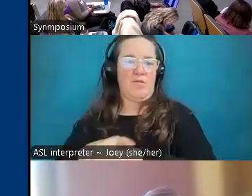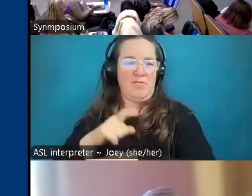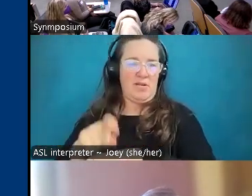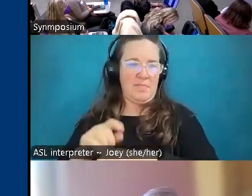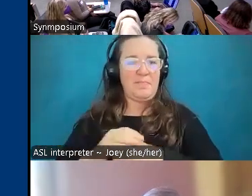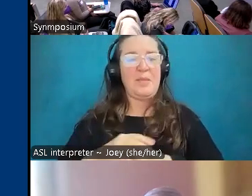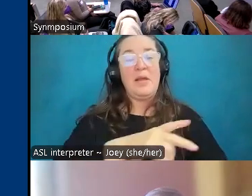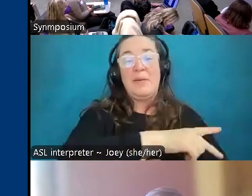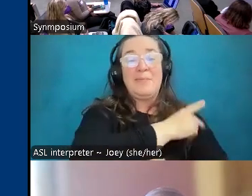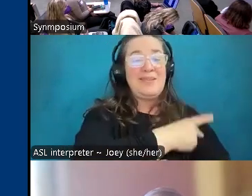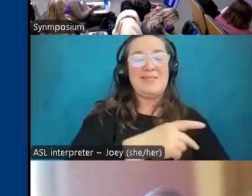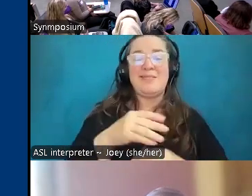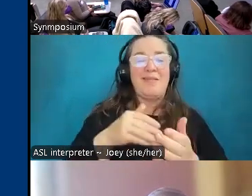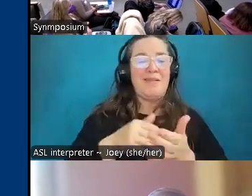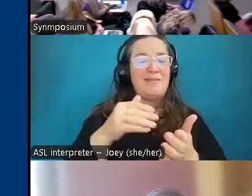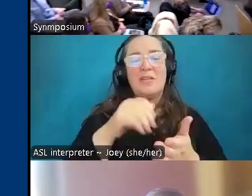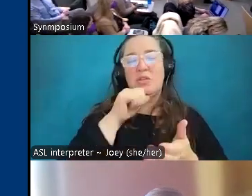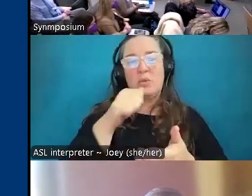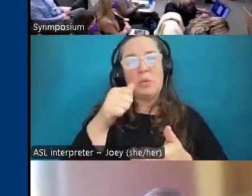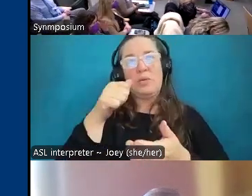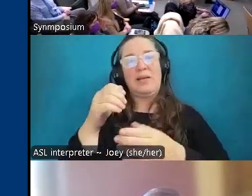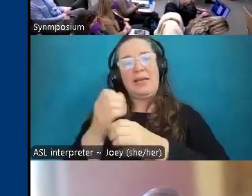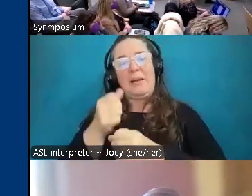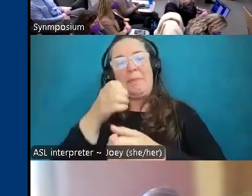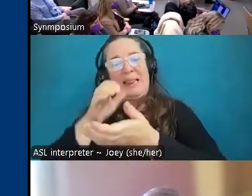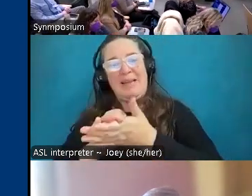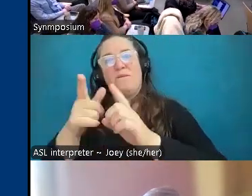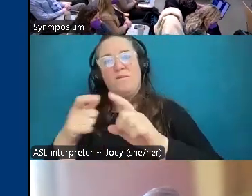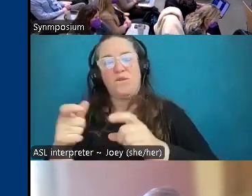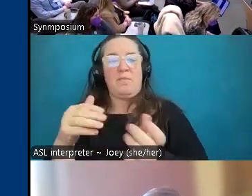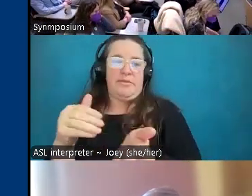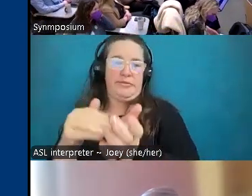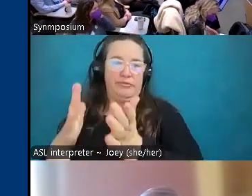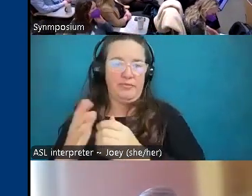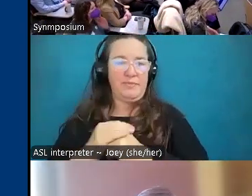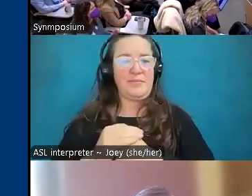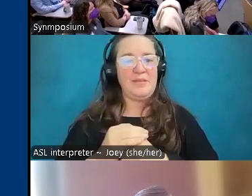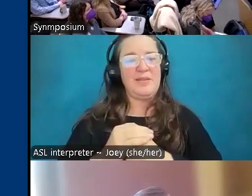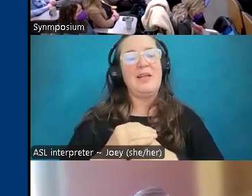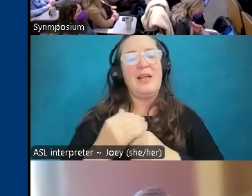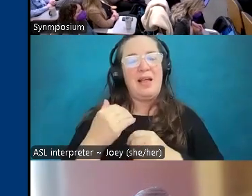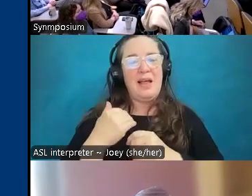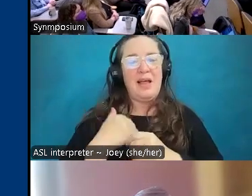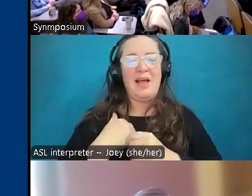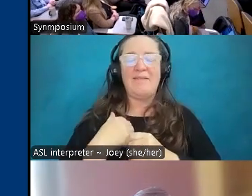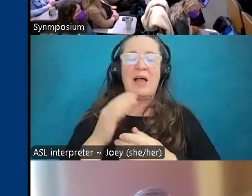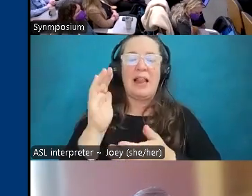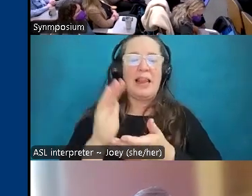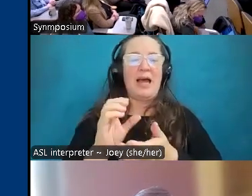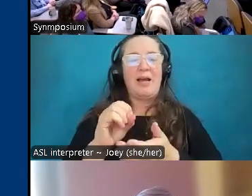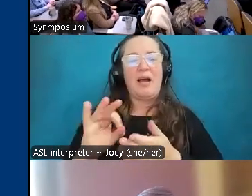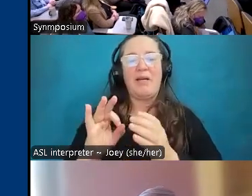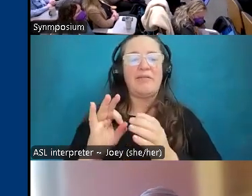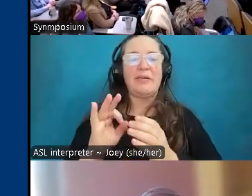of known pathogenesis and diagnostic tests contribute to this stigma. Also contributing, the